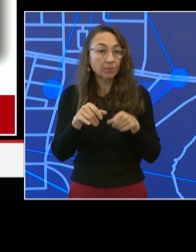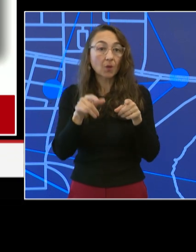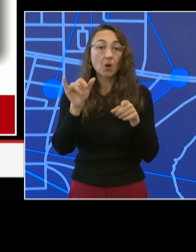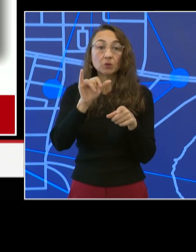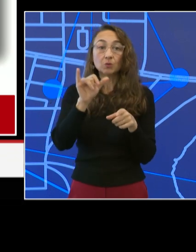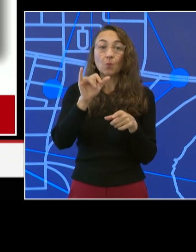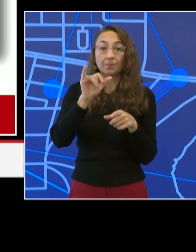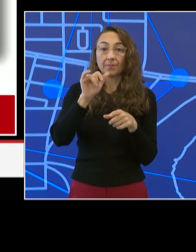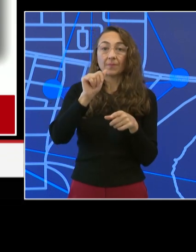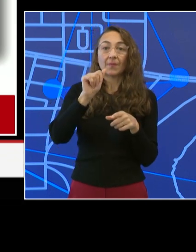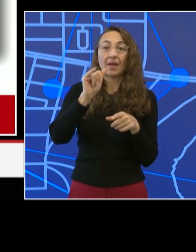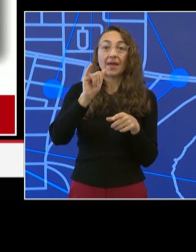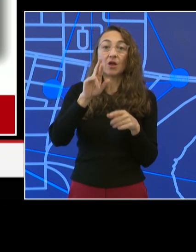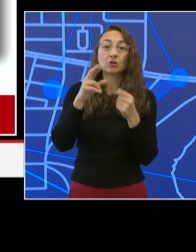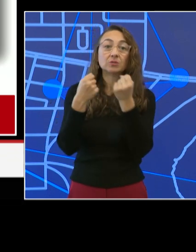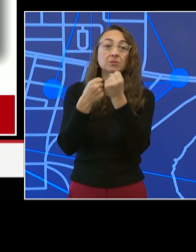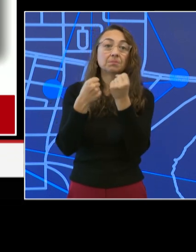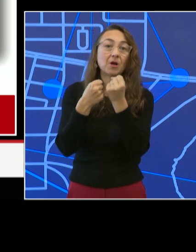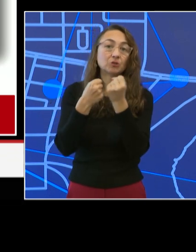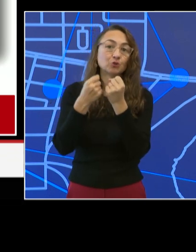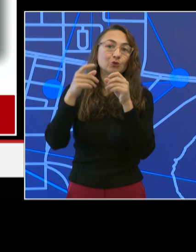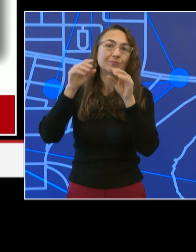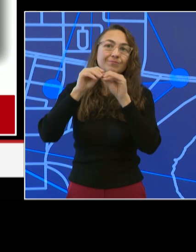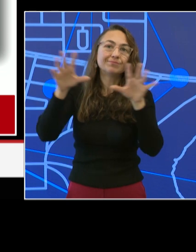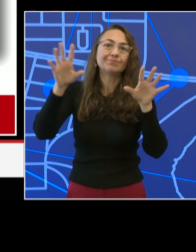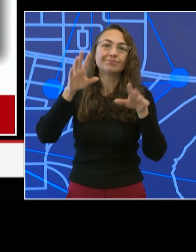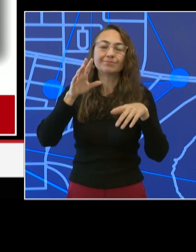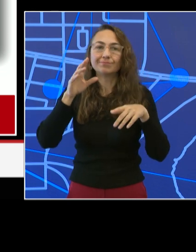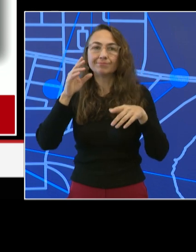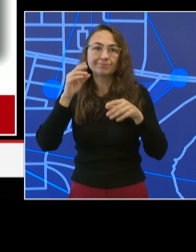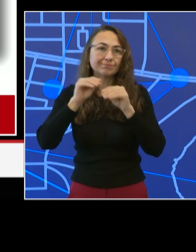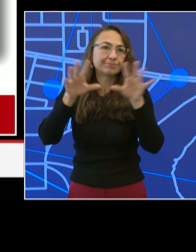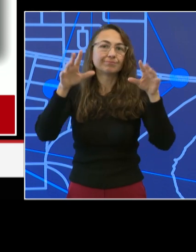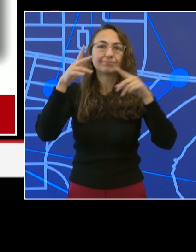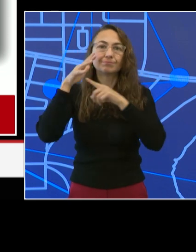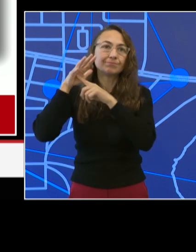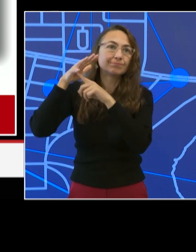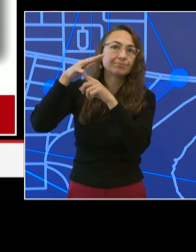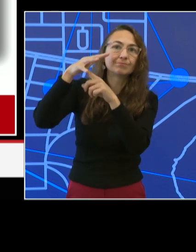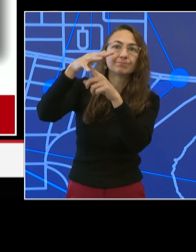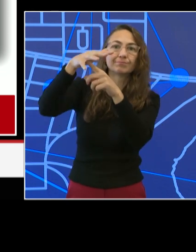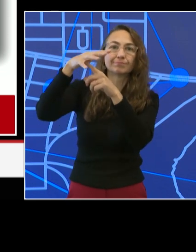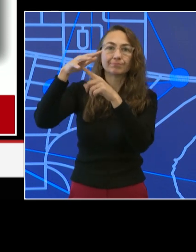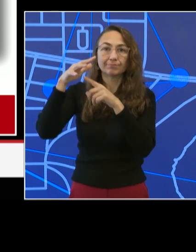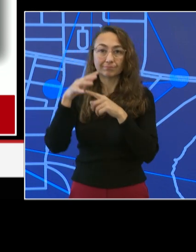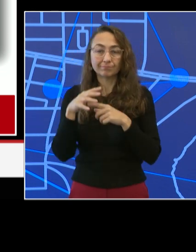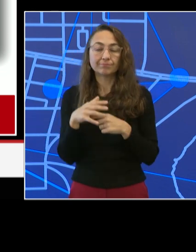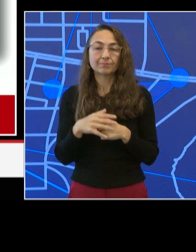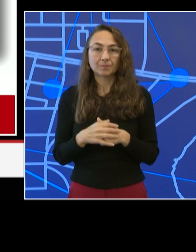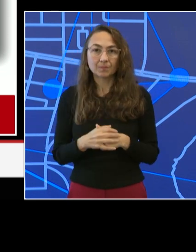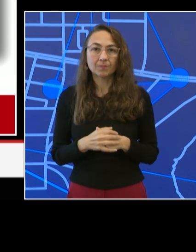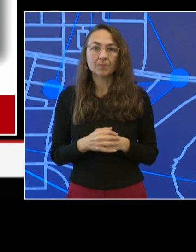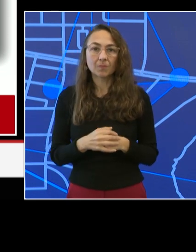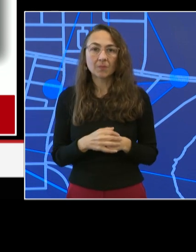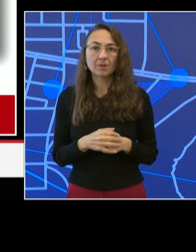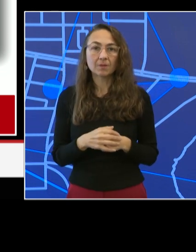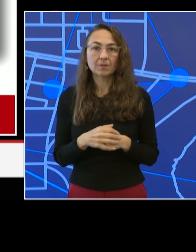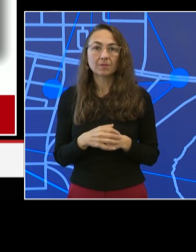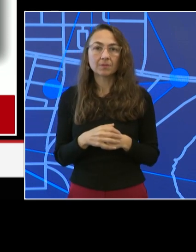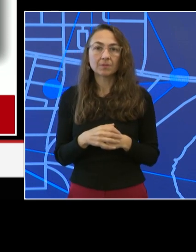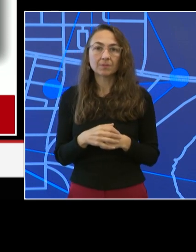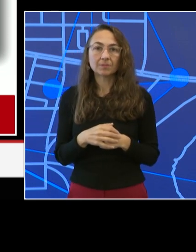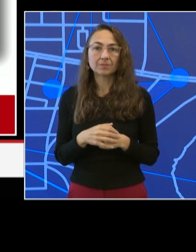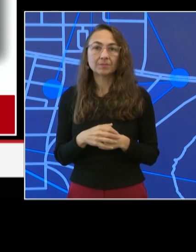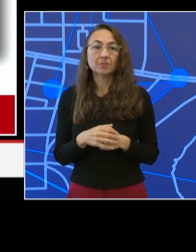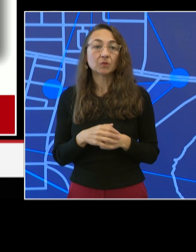suspects and relay information to both officers on the ground and to our Real-Time Crime Center investigators. Since you joined us from the unveiling